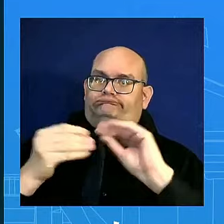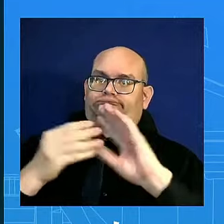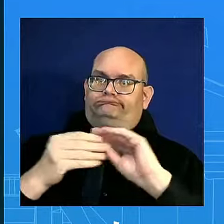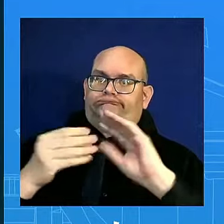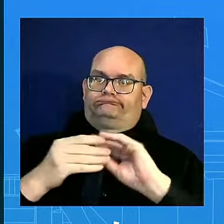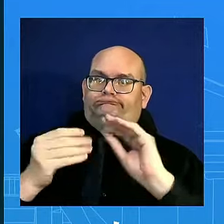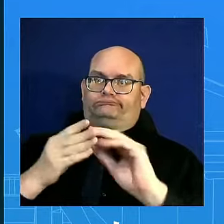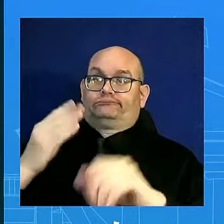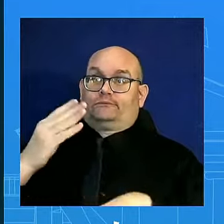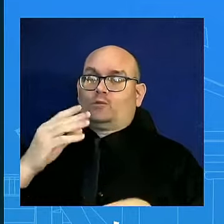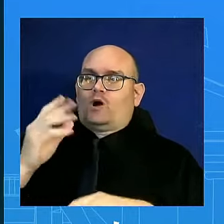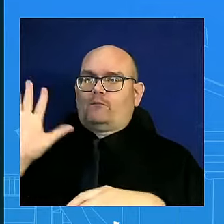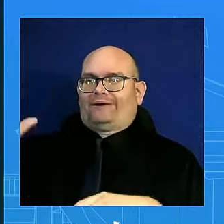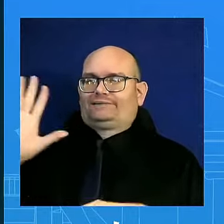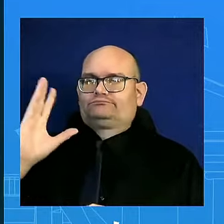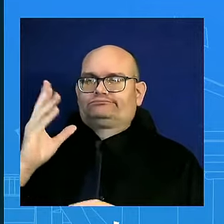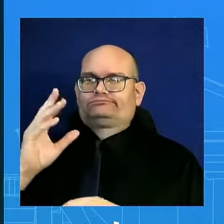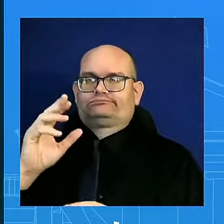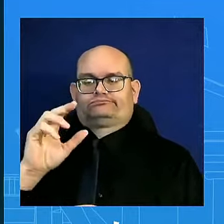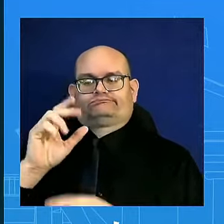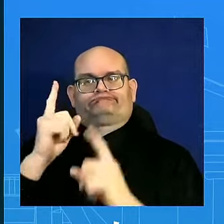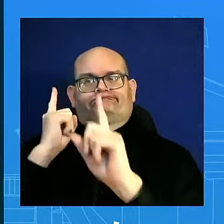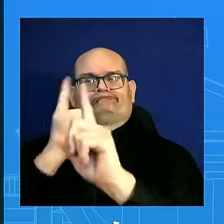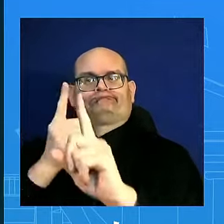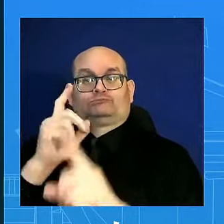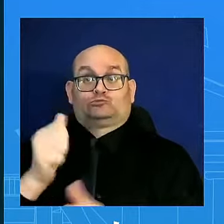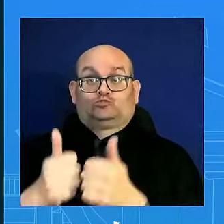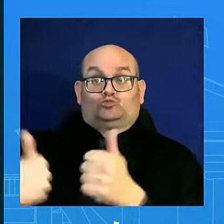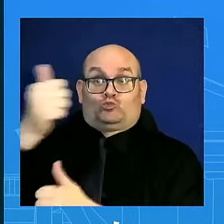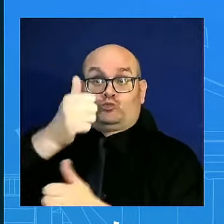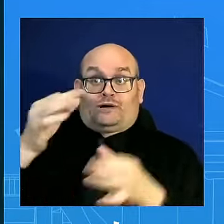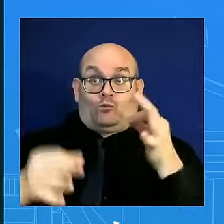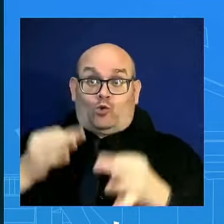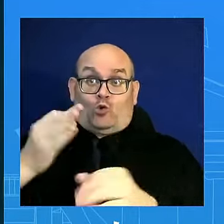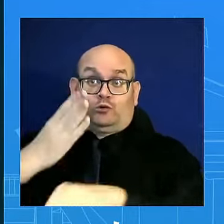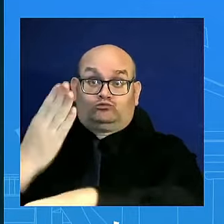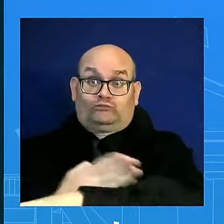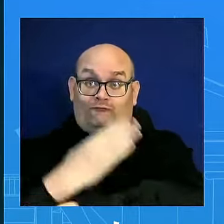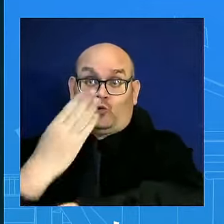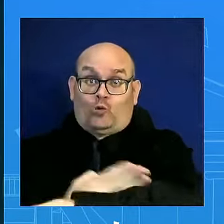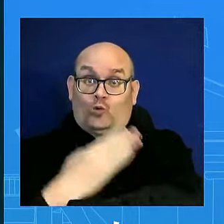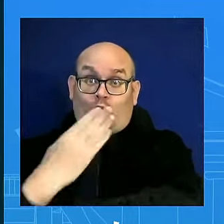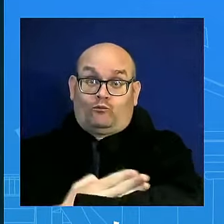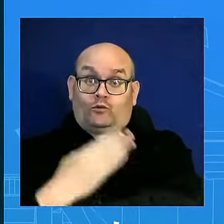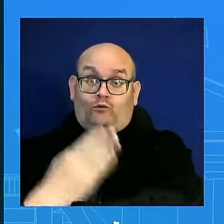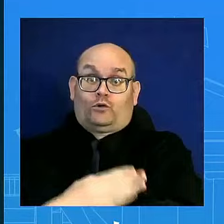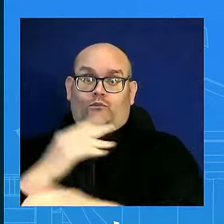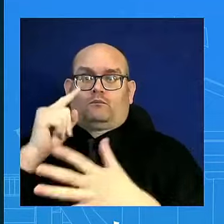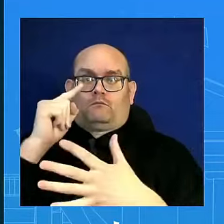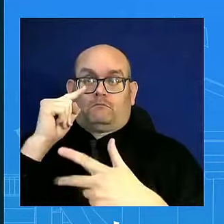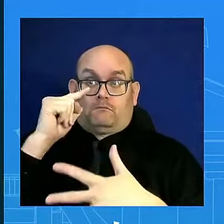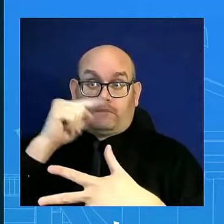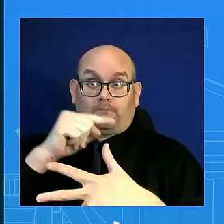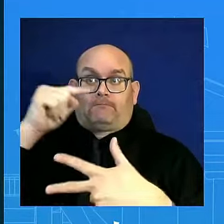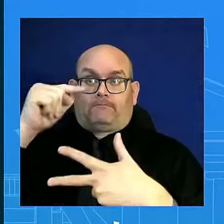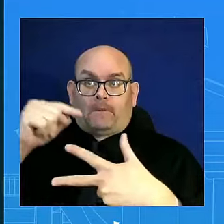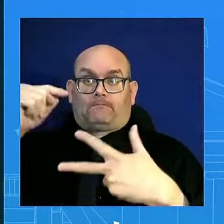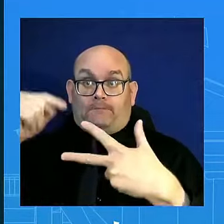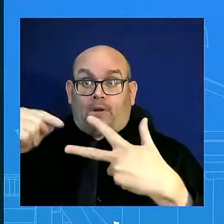that point. A lot of that, obviously, those three ways that he laid out is supported. Many of that is supported